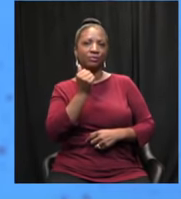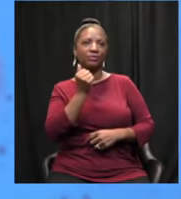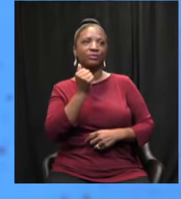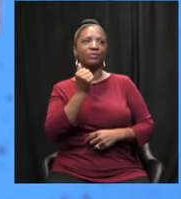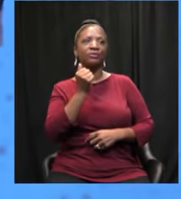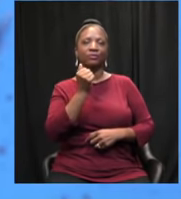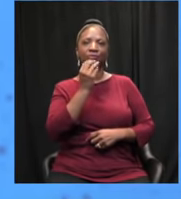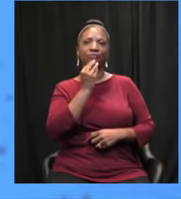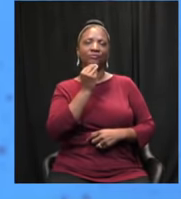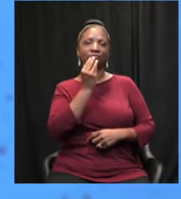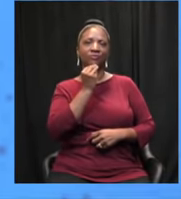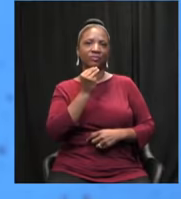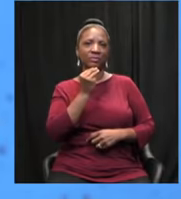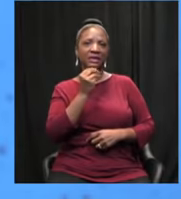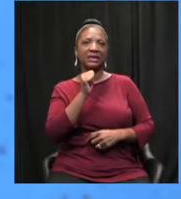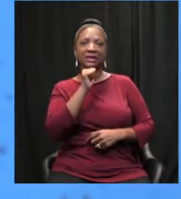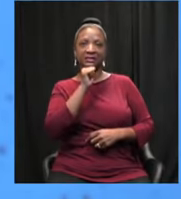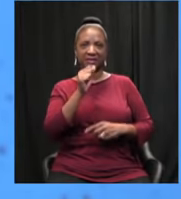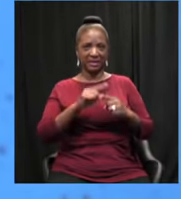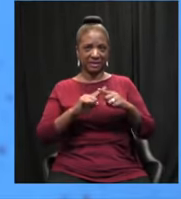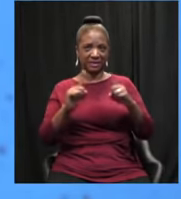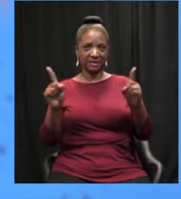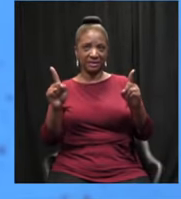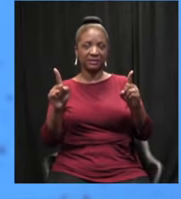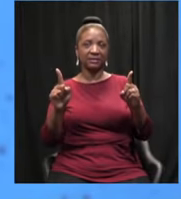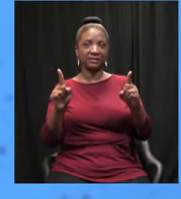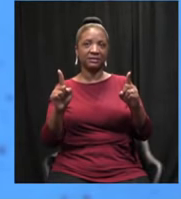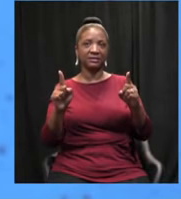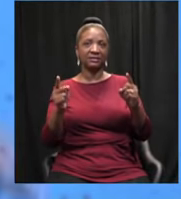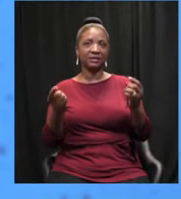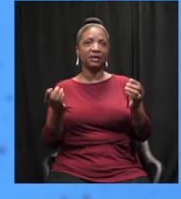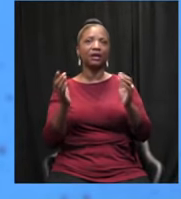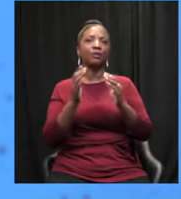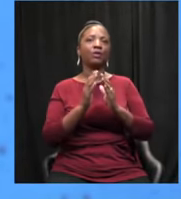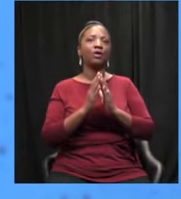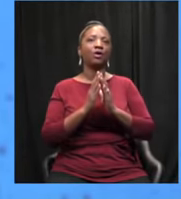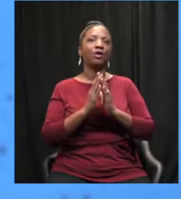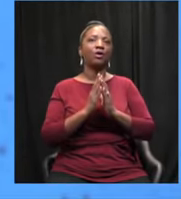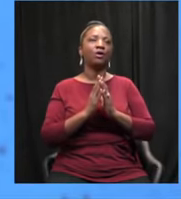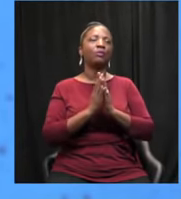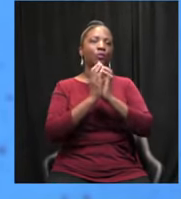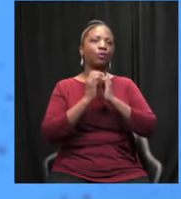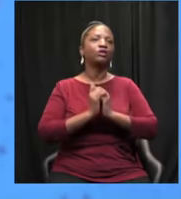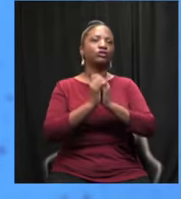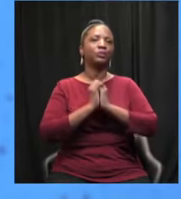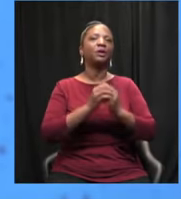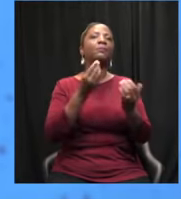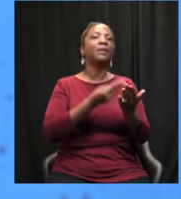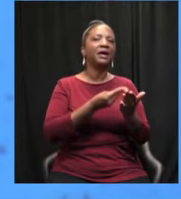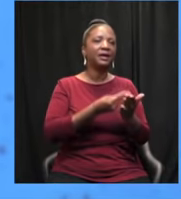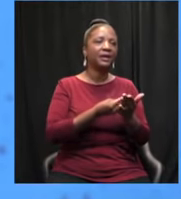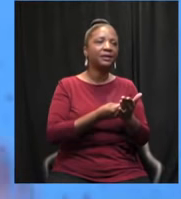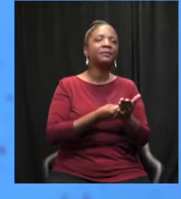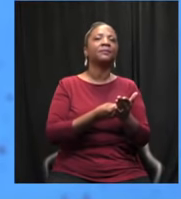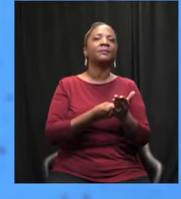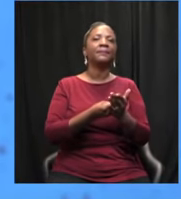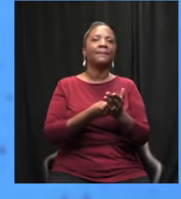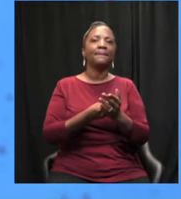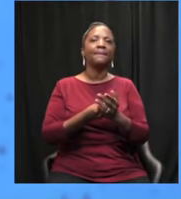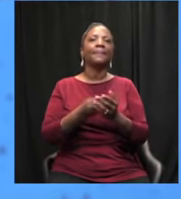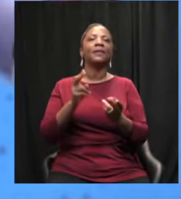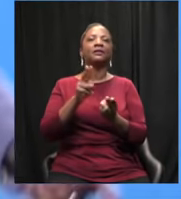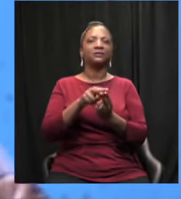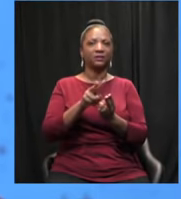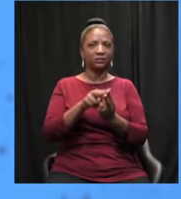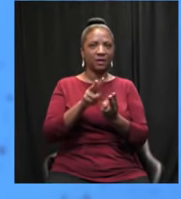God. If that's not enough, some are bowing down to money and bowing down to sexuality and bowing down